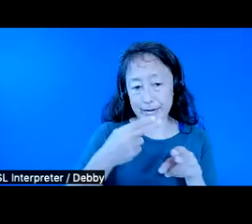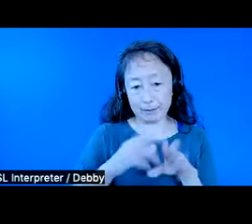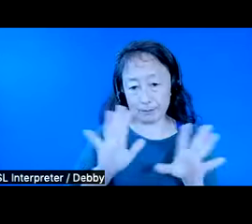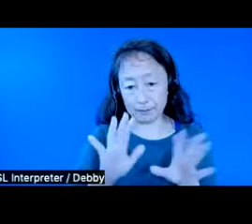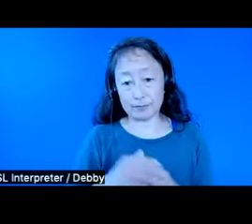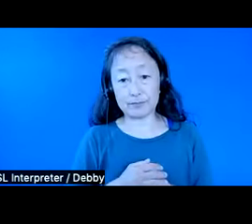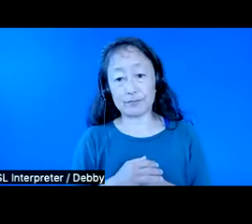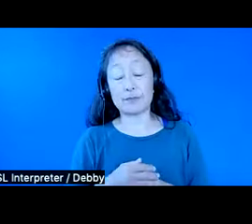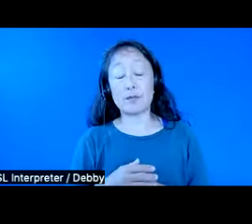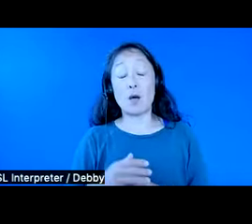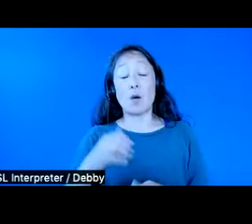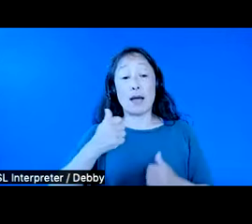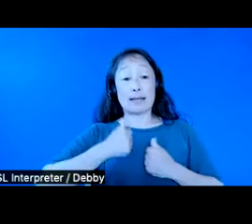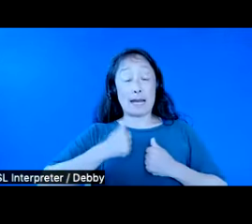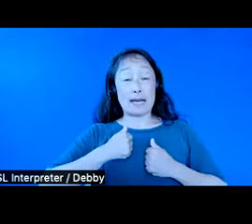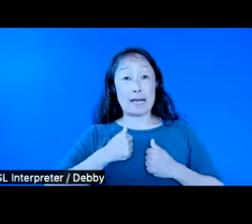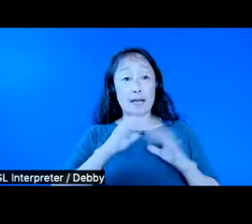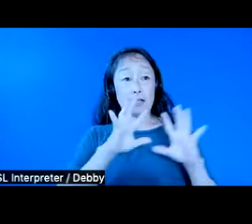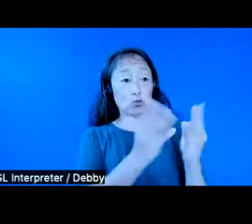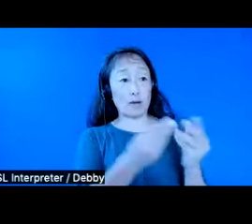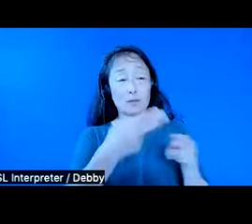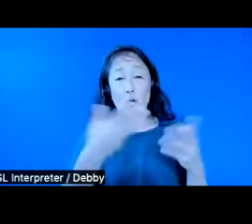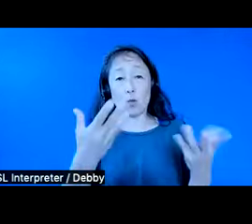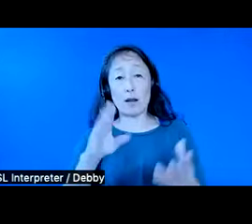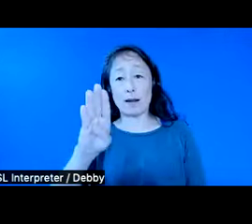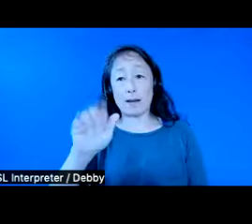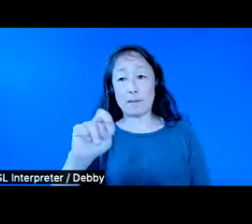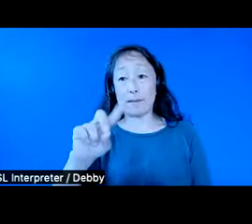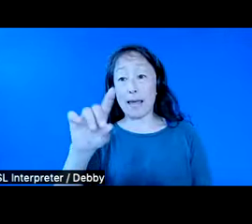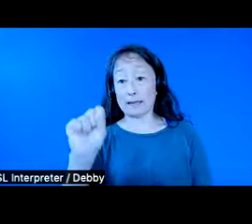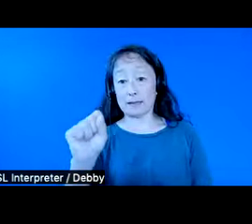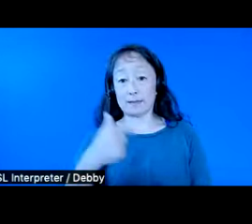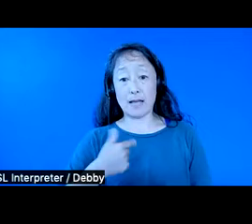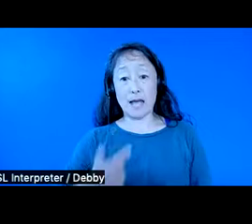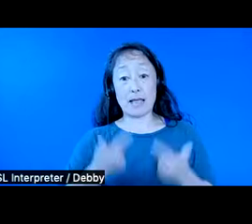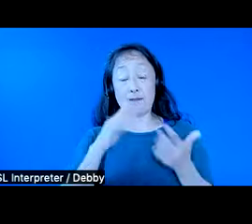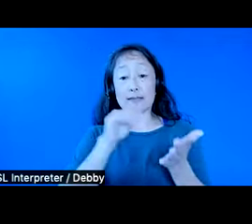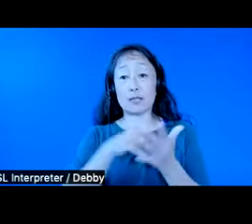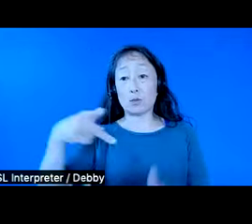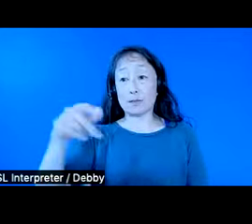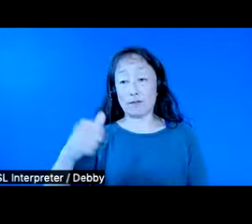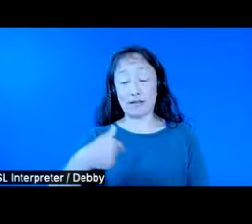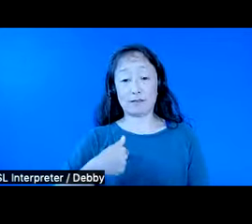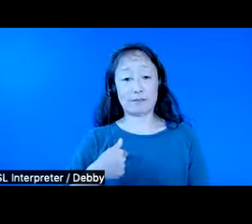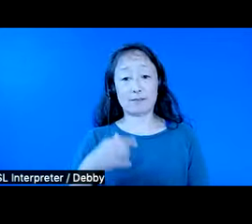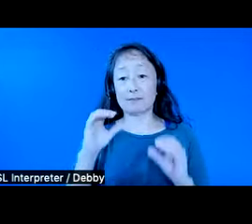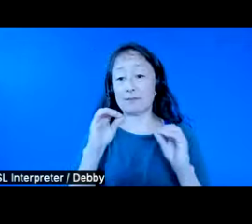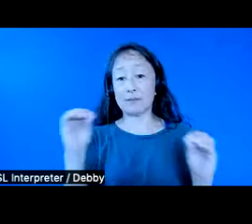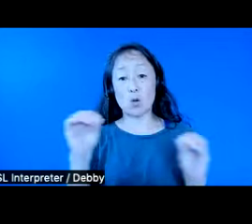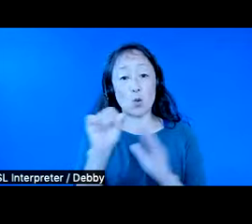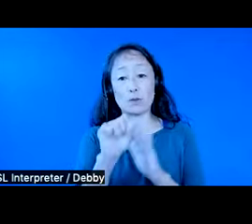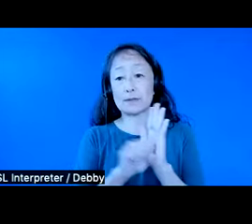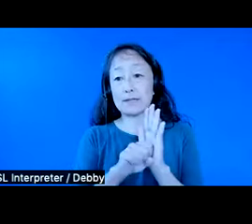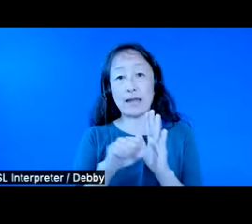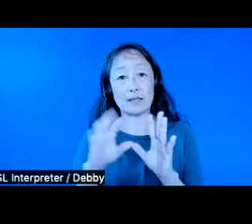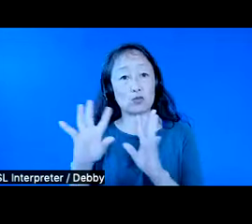So in Canada, tribes are called bands. I'm living in central Pennsylvania. There's no state tribe.